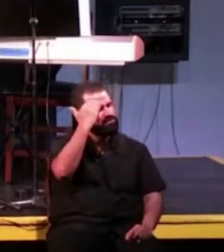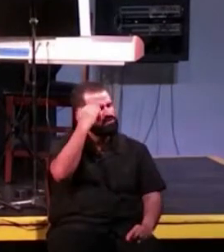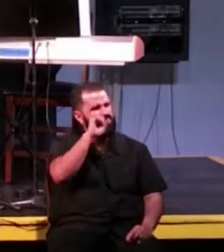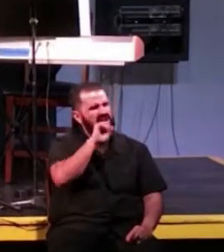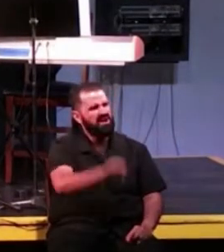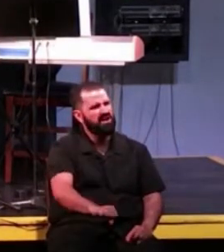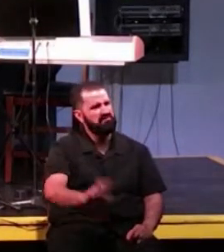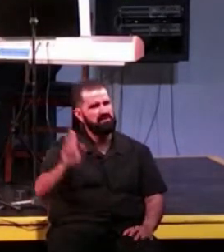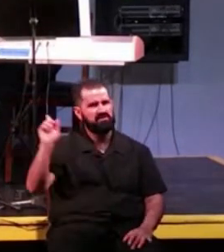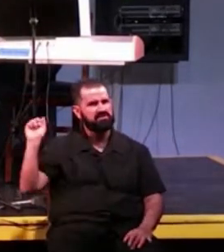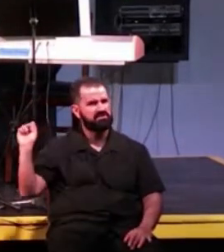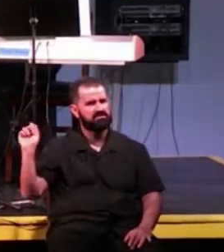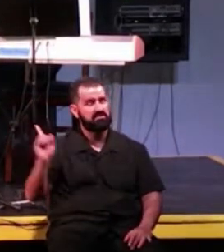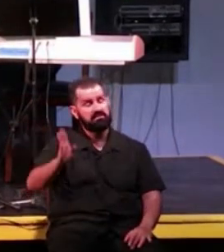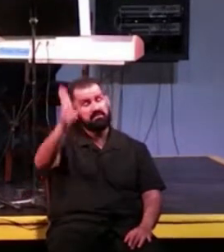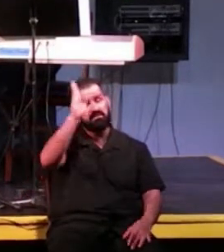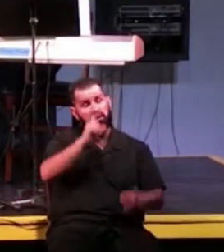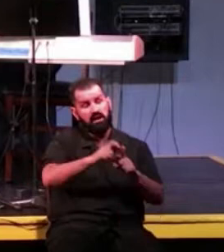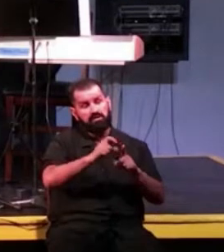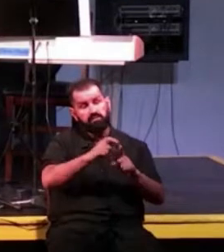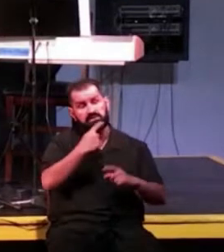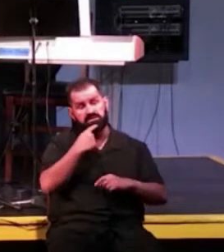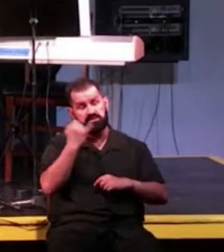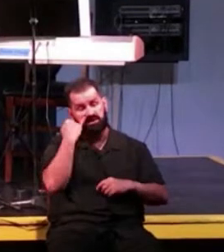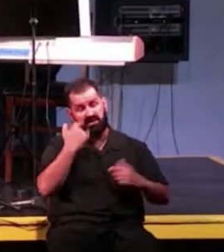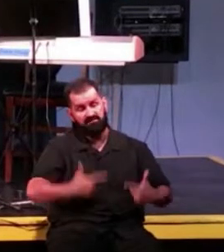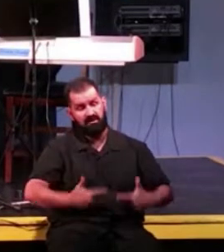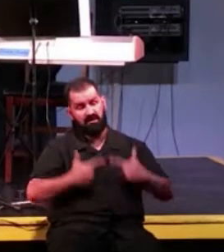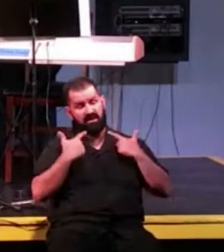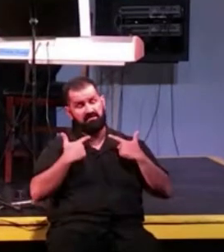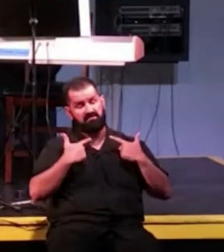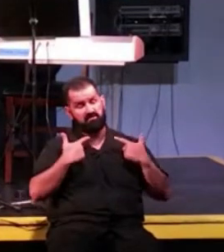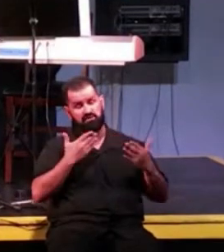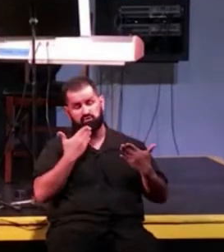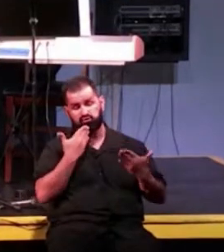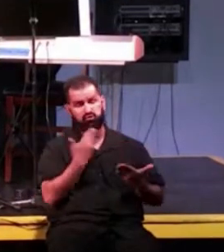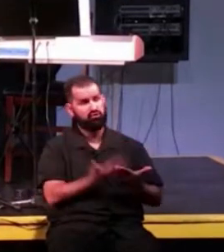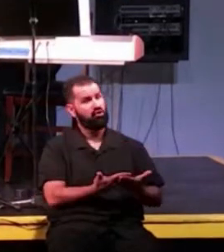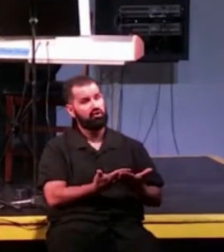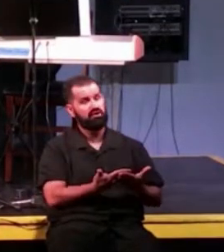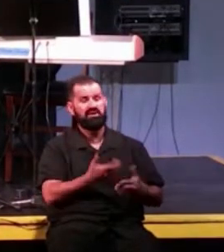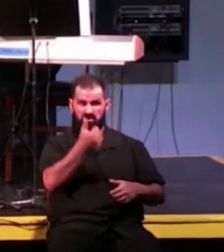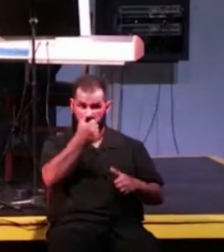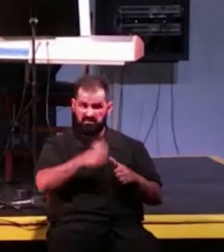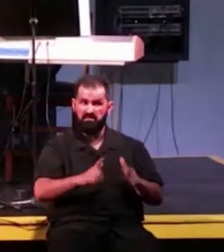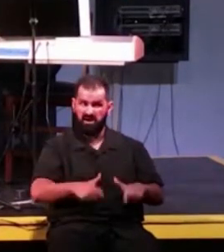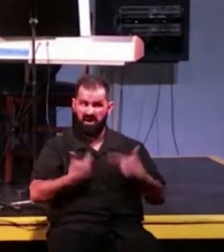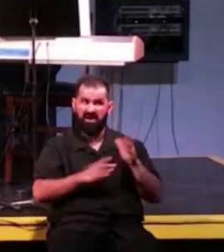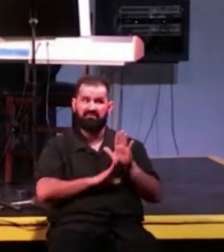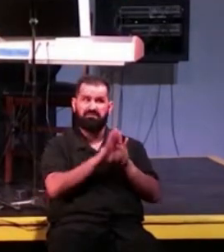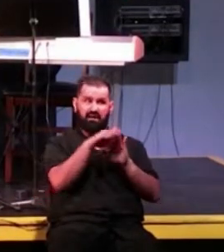this verse? The Bible says when times are good, because life changes and